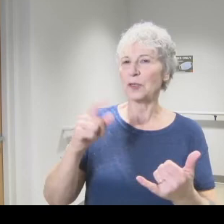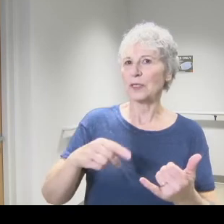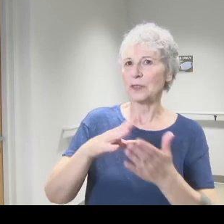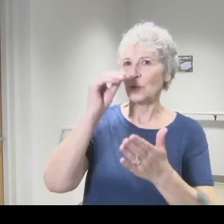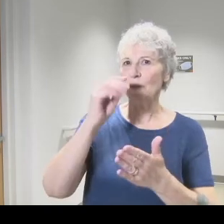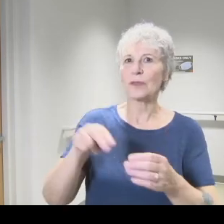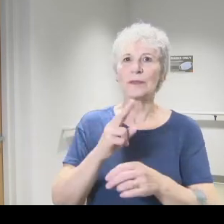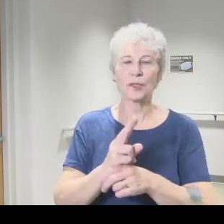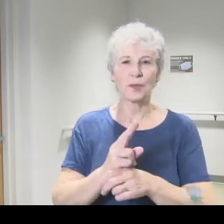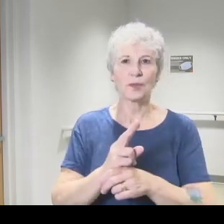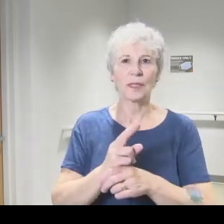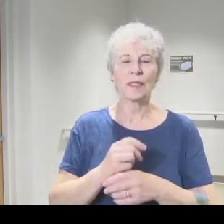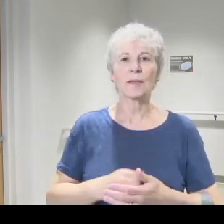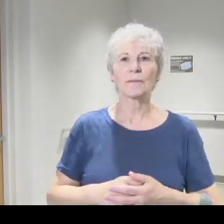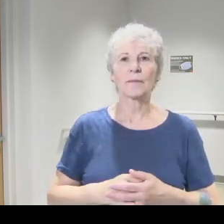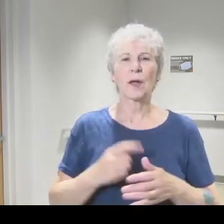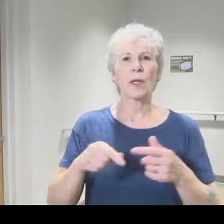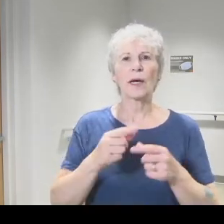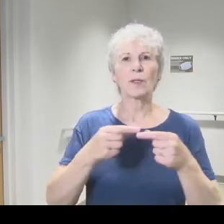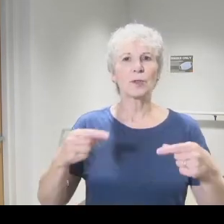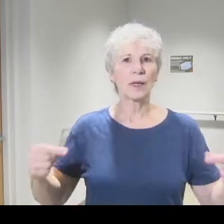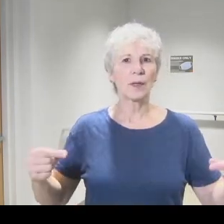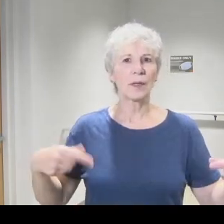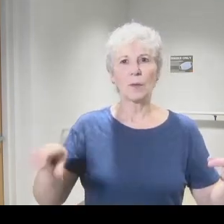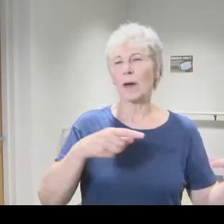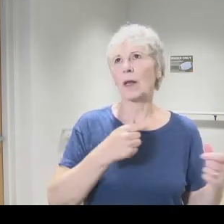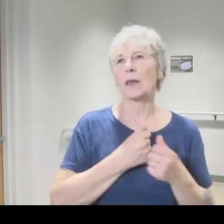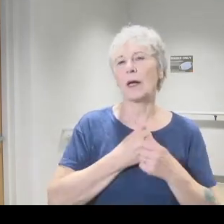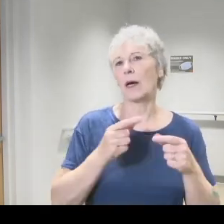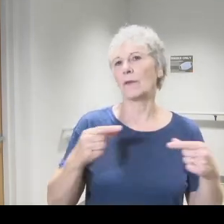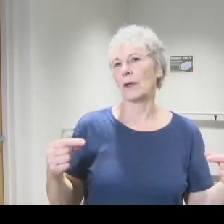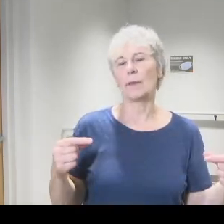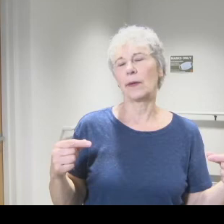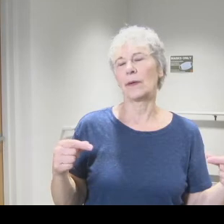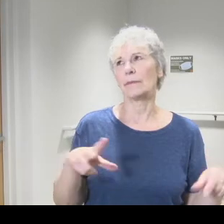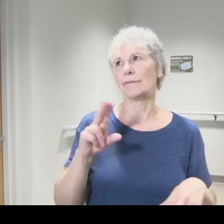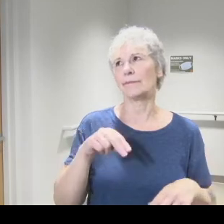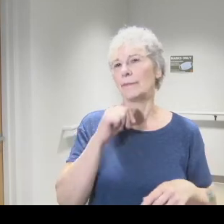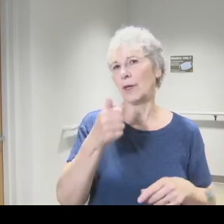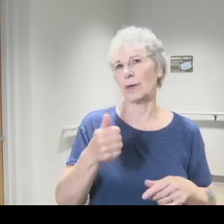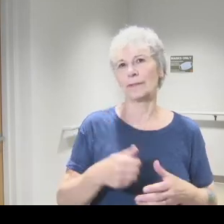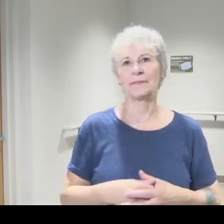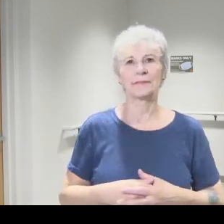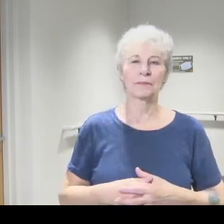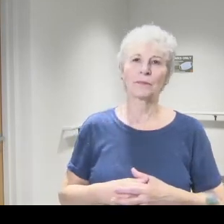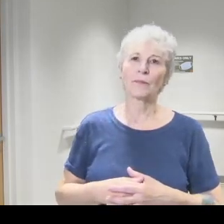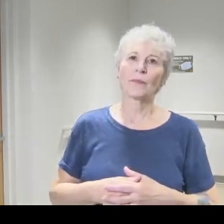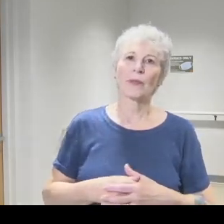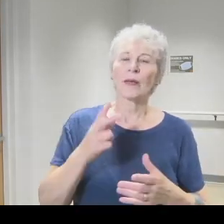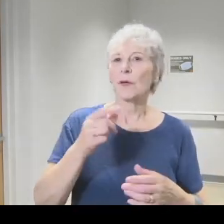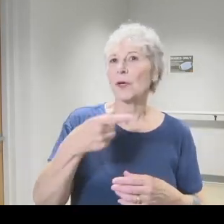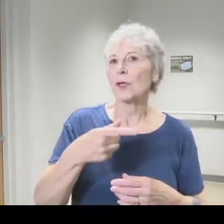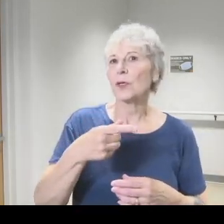them. What about grammar? We all love grammar. I don't. And if you're gluten-free,